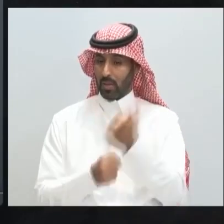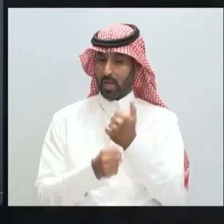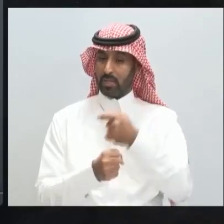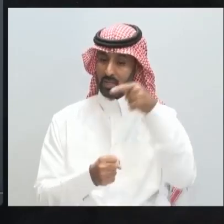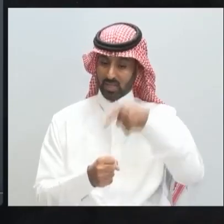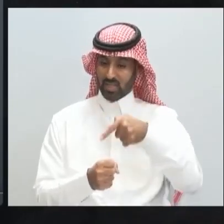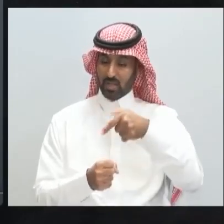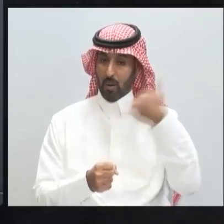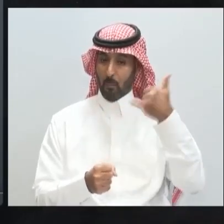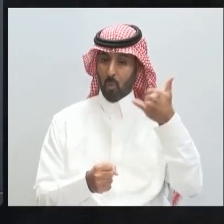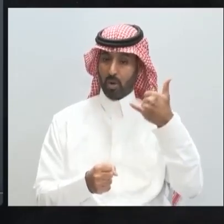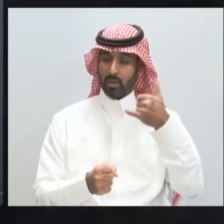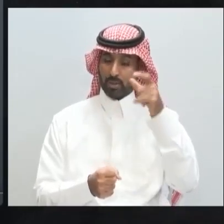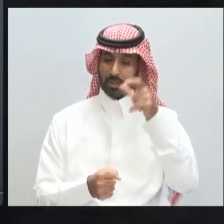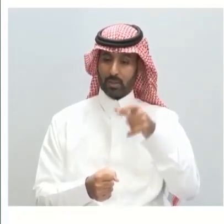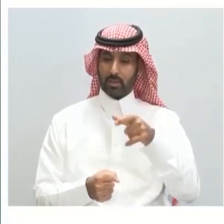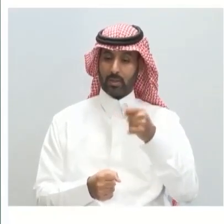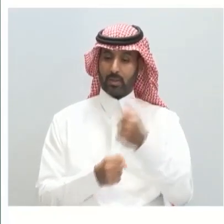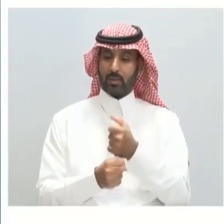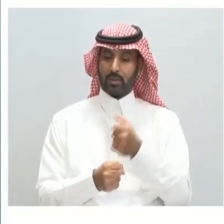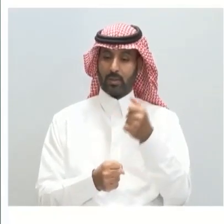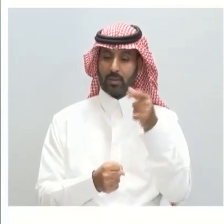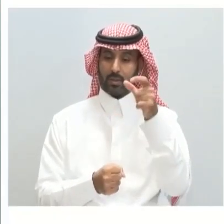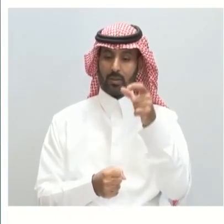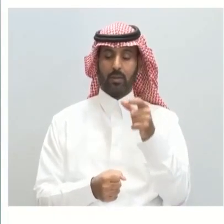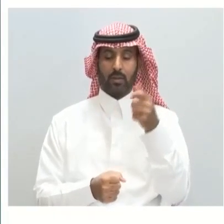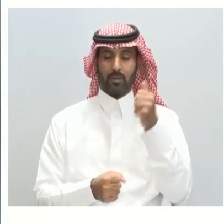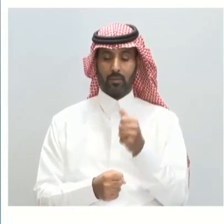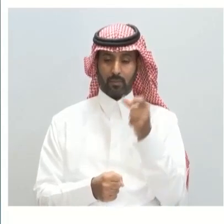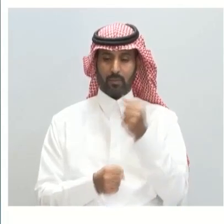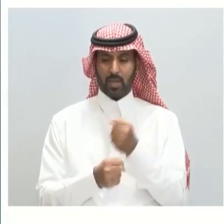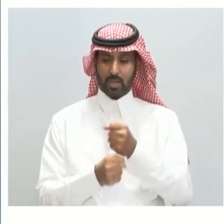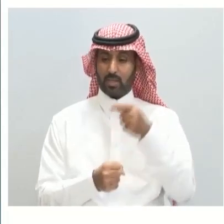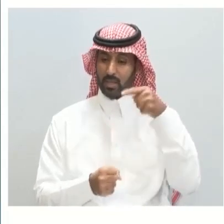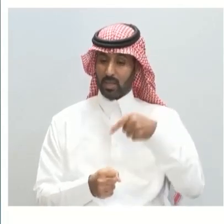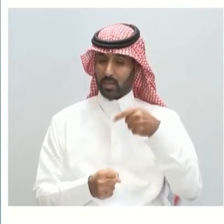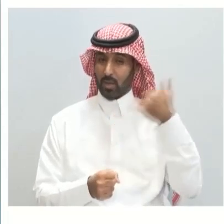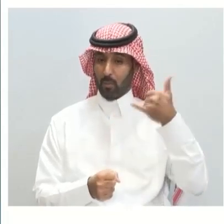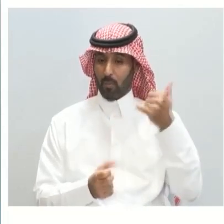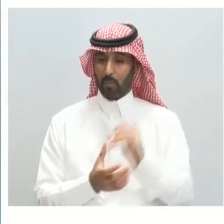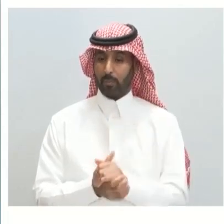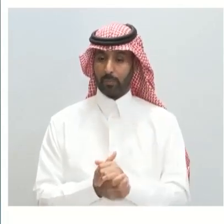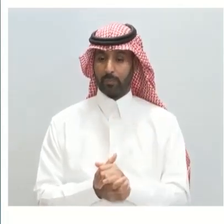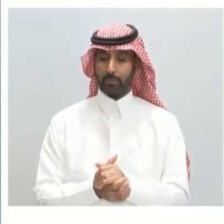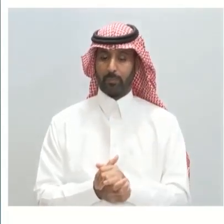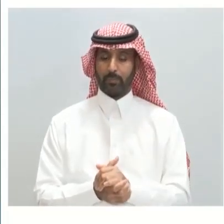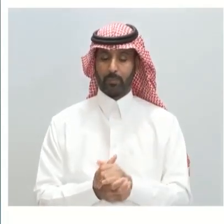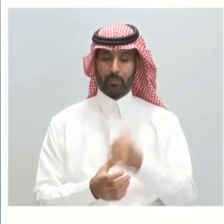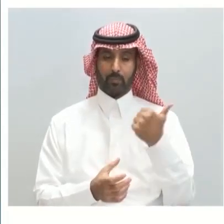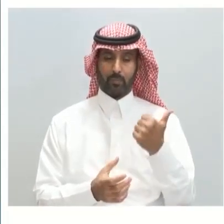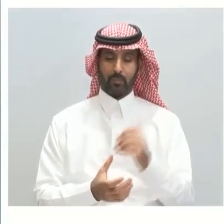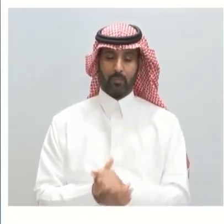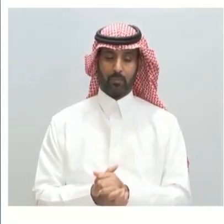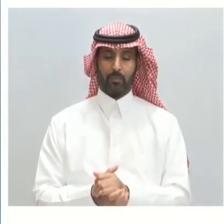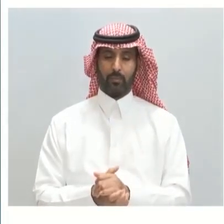doer. So which number is it? Of course, there's only one remaining. It's number 6. Focus on